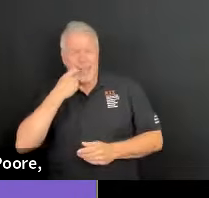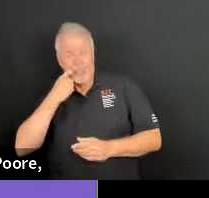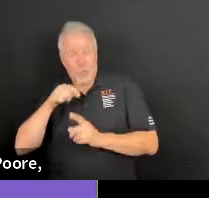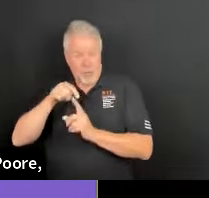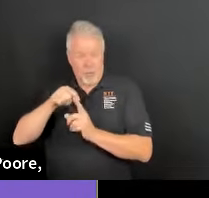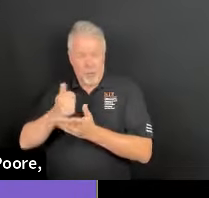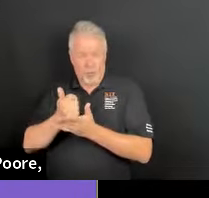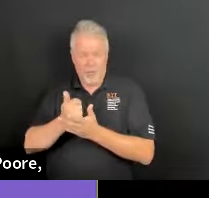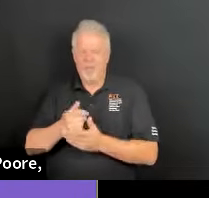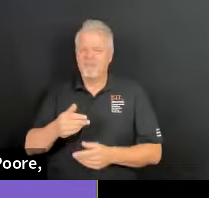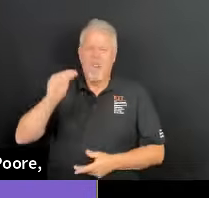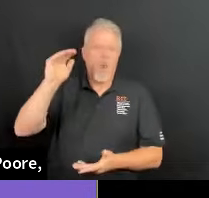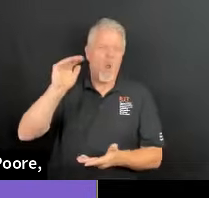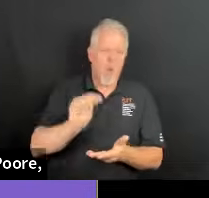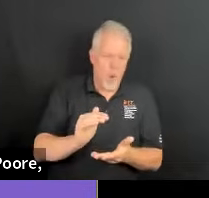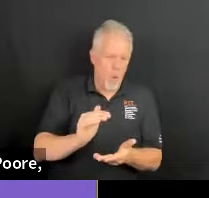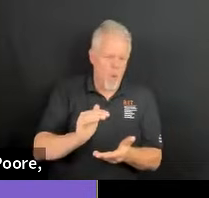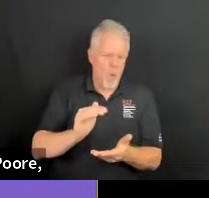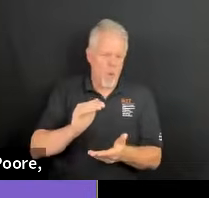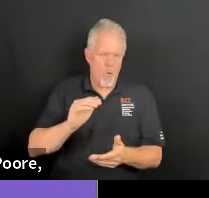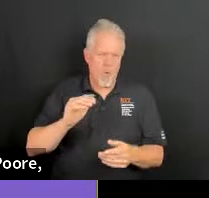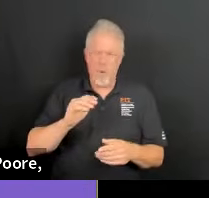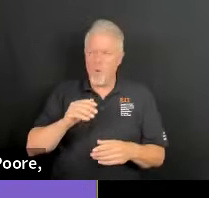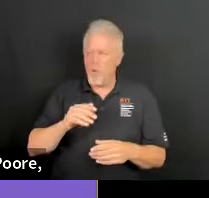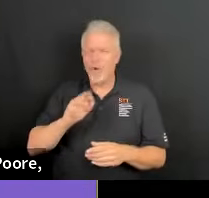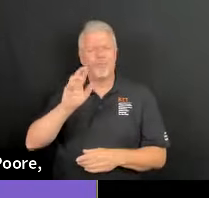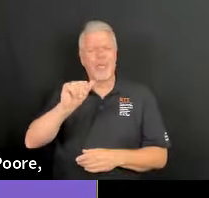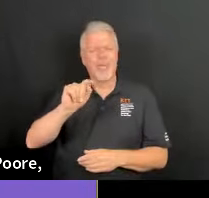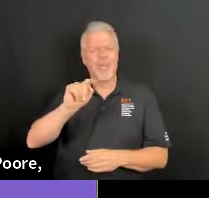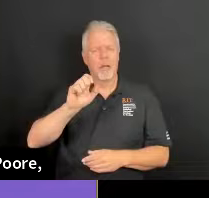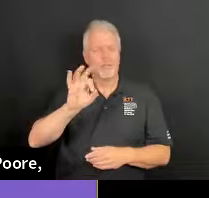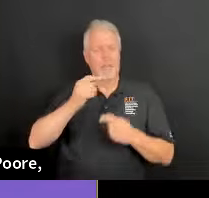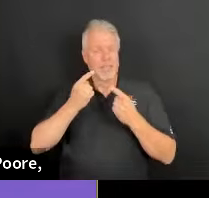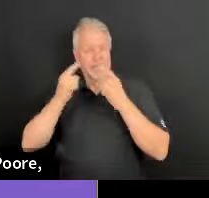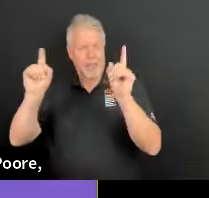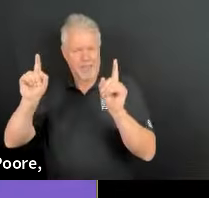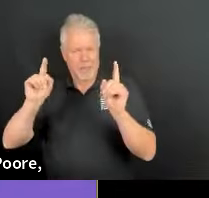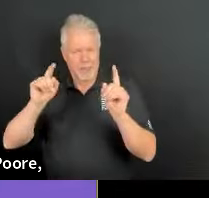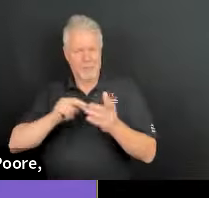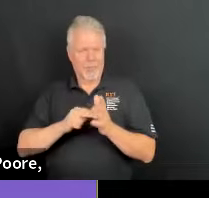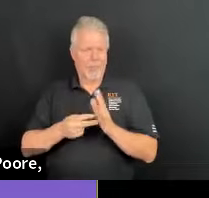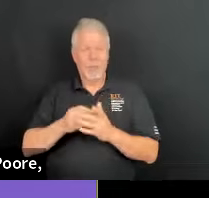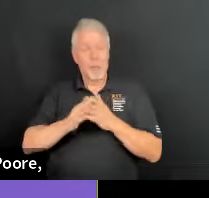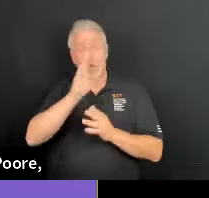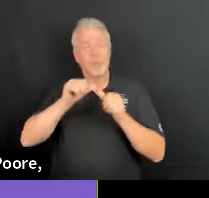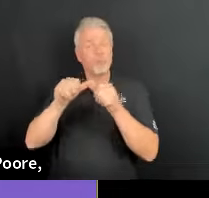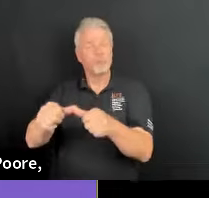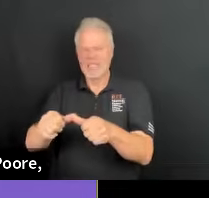leaves our treatment center, there is no way to follow up with them. Addiction has a